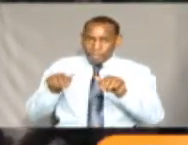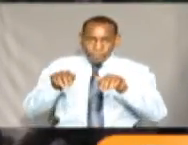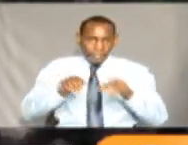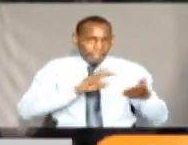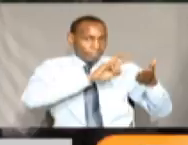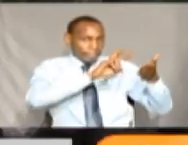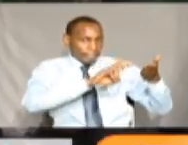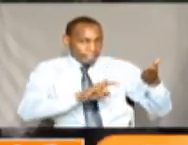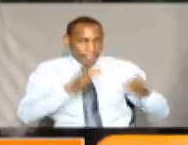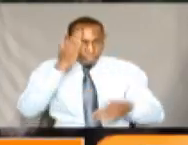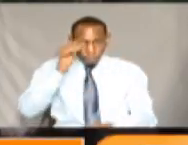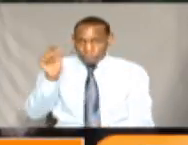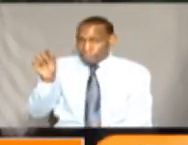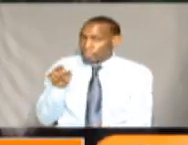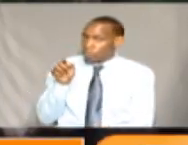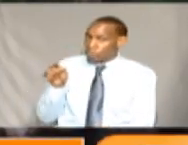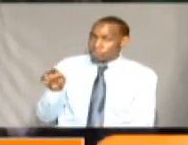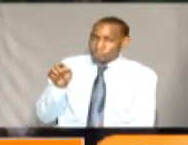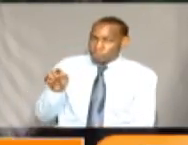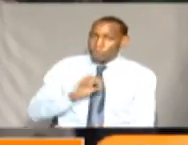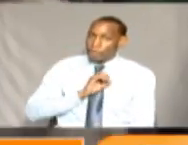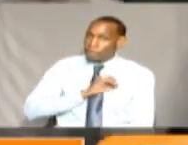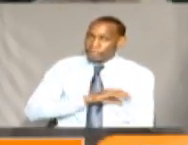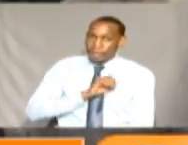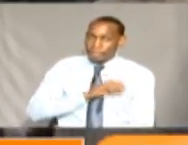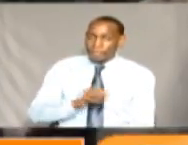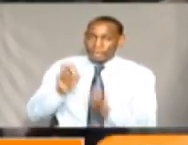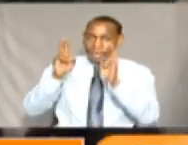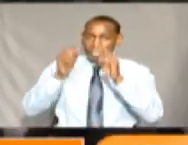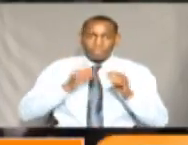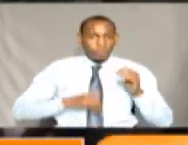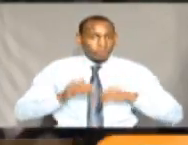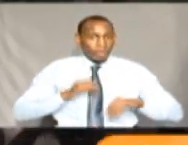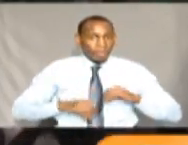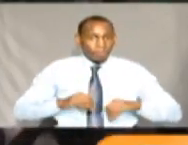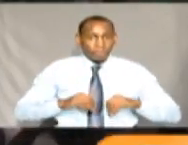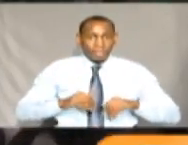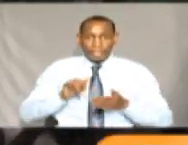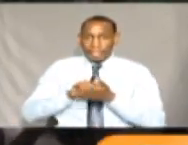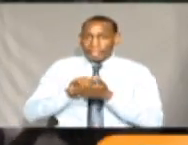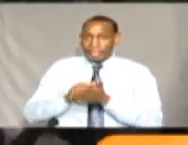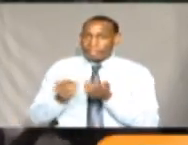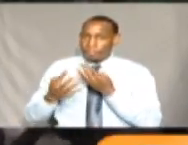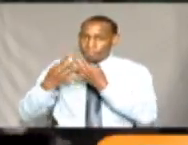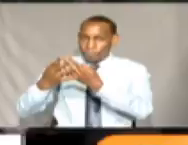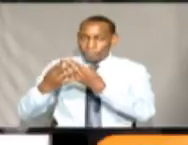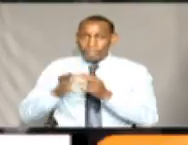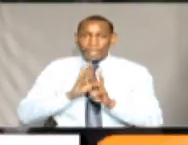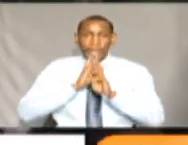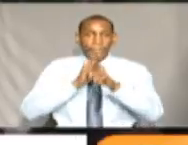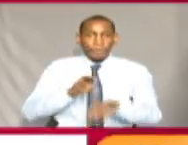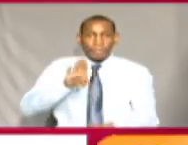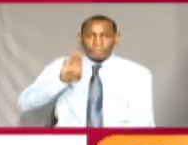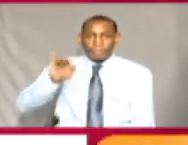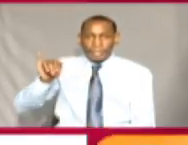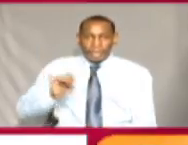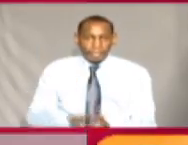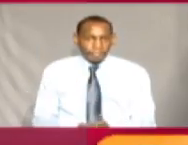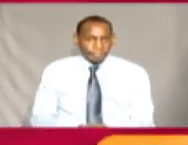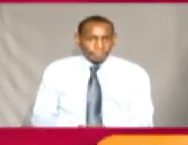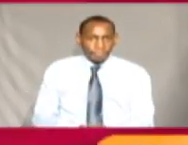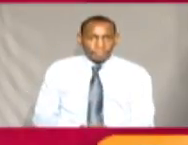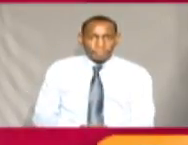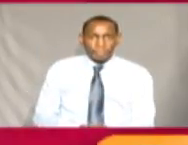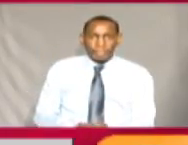kusoma, ujue huyo mtu ameogopa masuala ya corruption itamfunga kwa hiyo ripoti ya BBI. Tunasikia